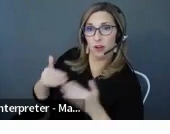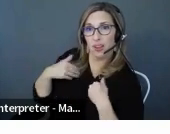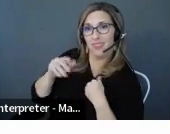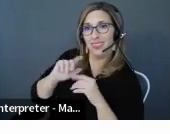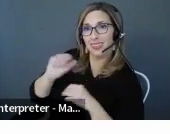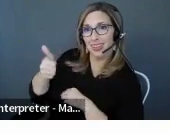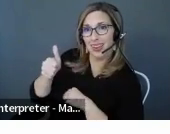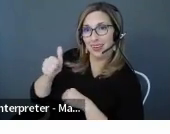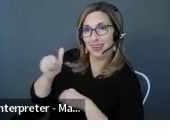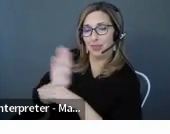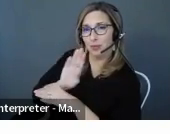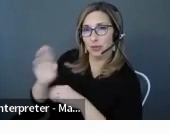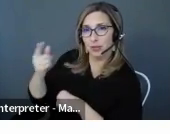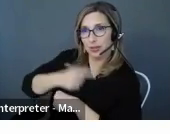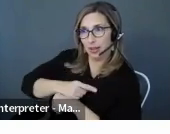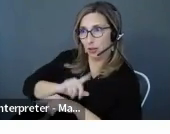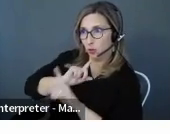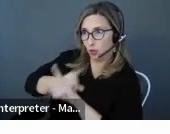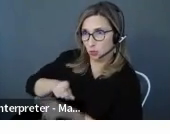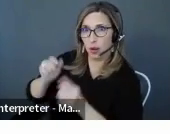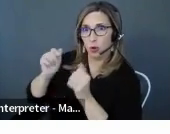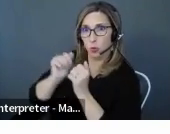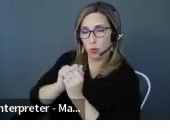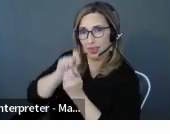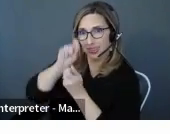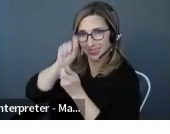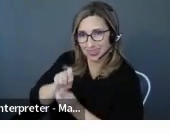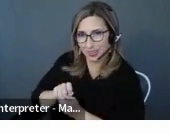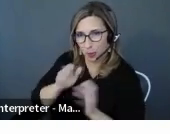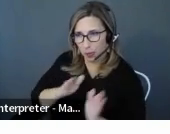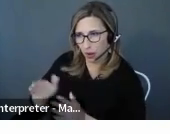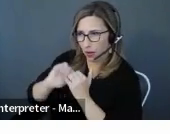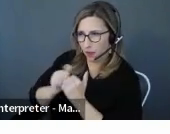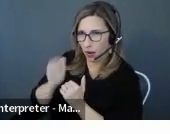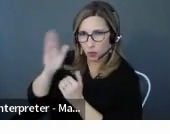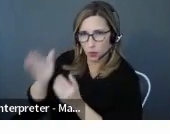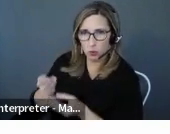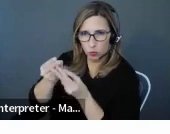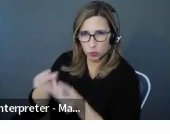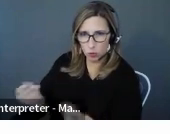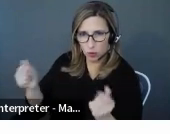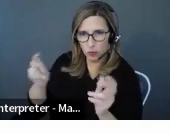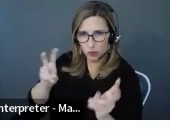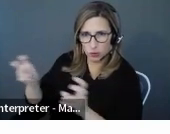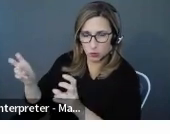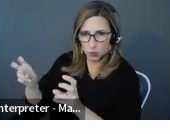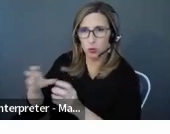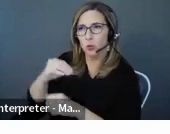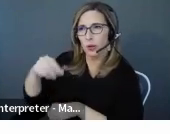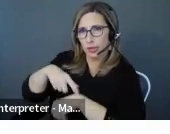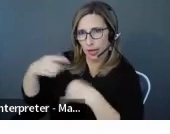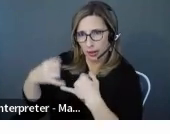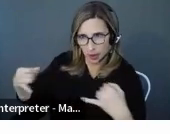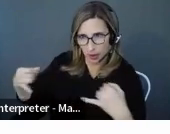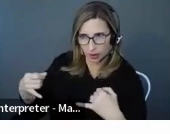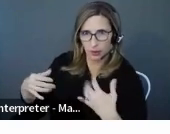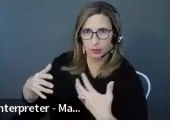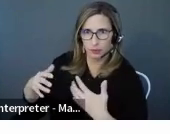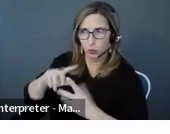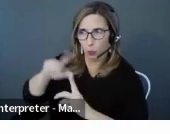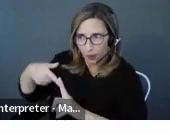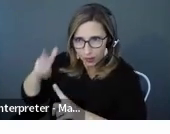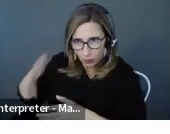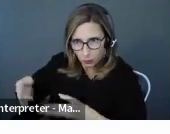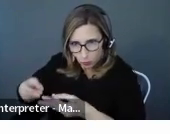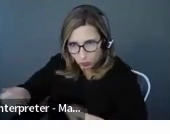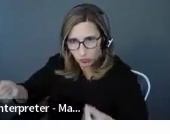business days with a detailed plan for the correction or remediation of the issues identified and a timeline for the completion.